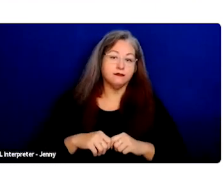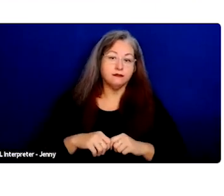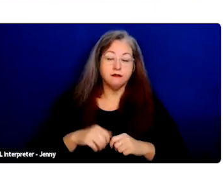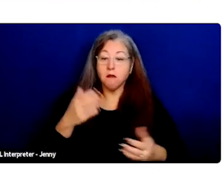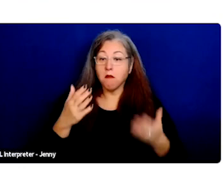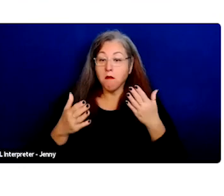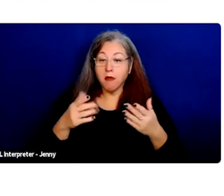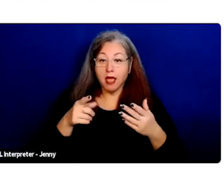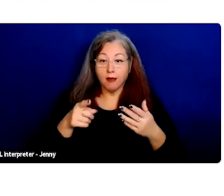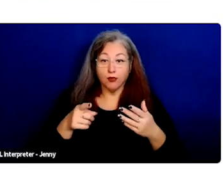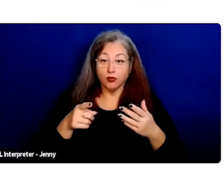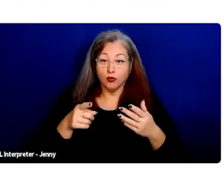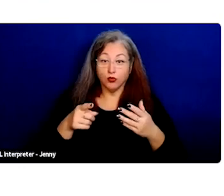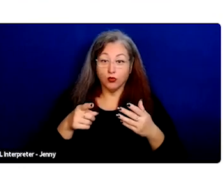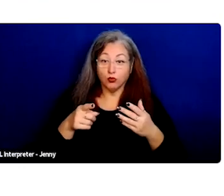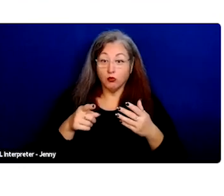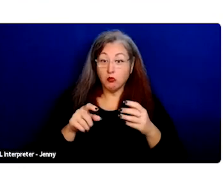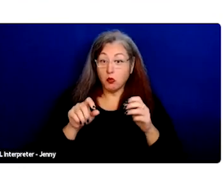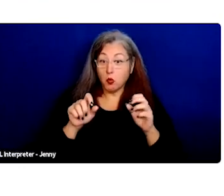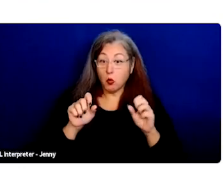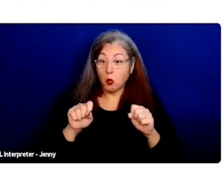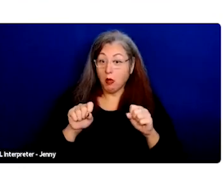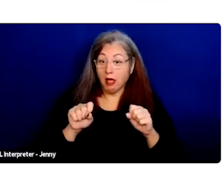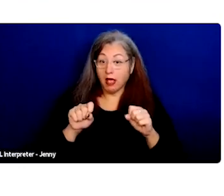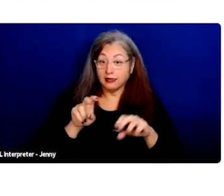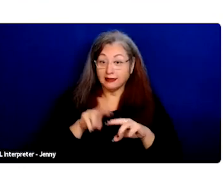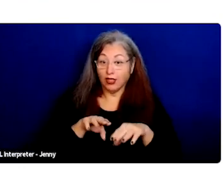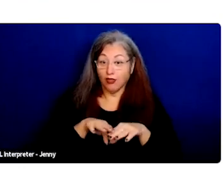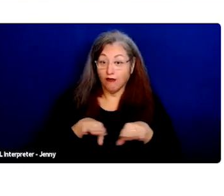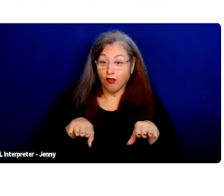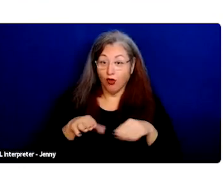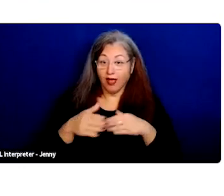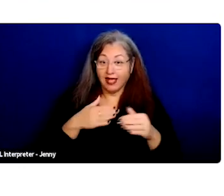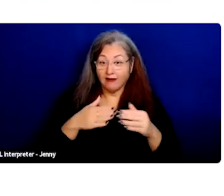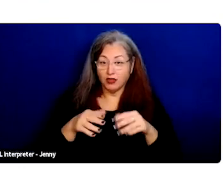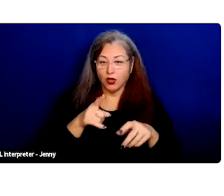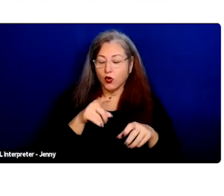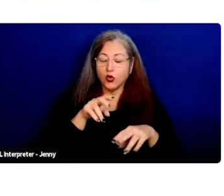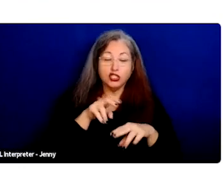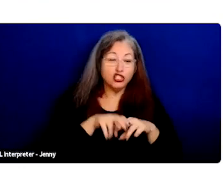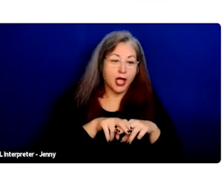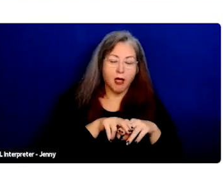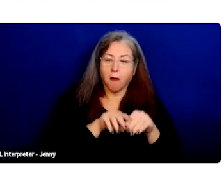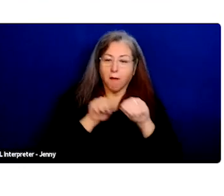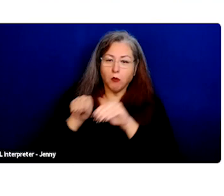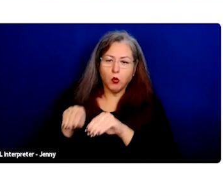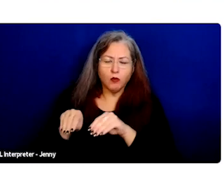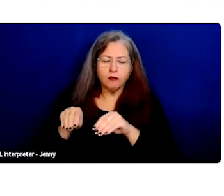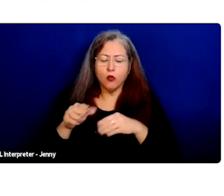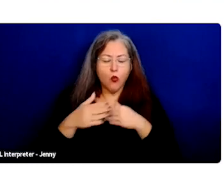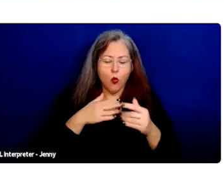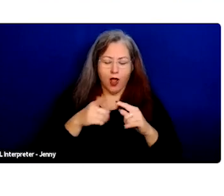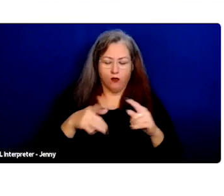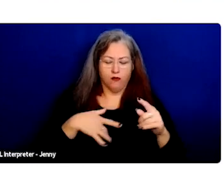Maybe you can sit on the floor, even though you are in a chair. Whatever feels good, just settle in.